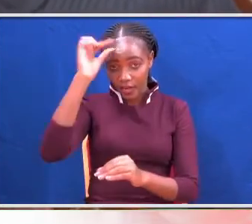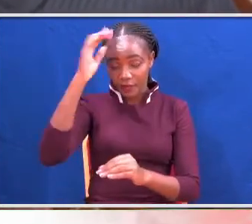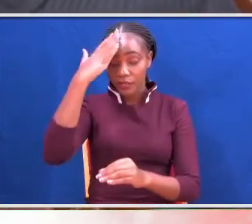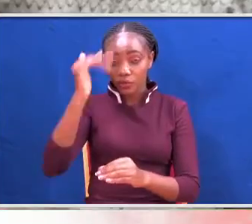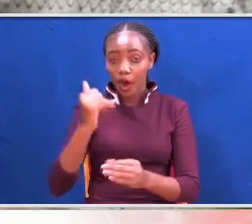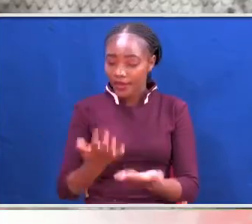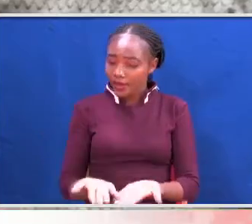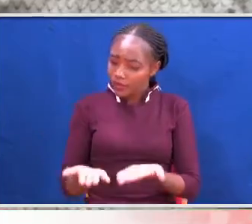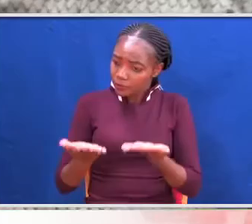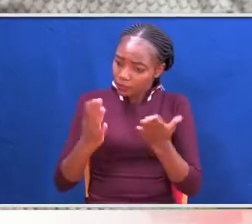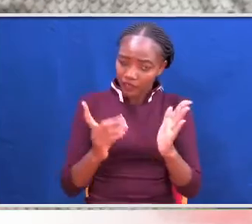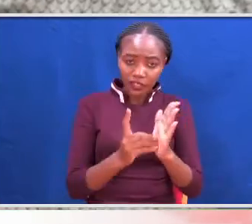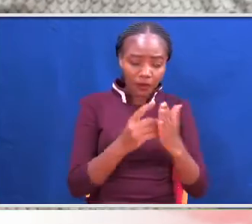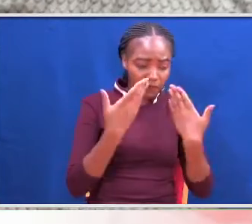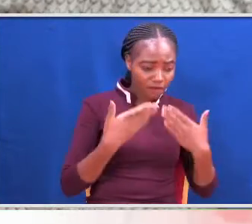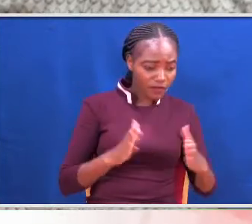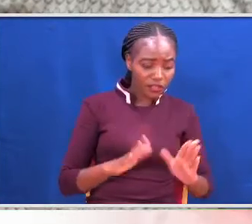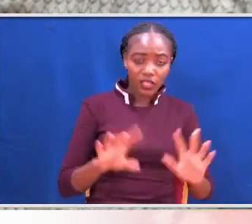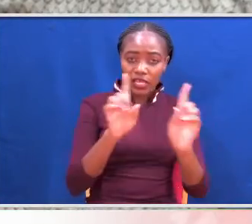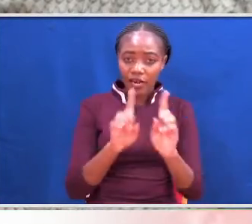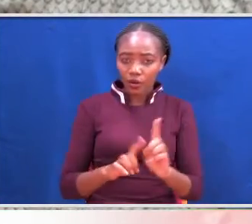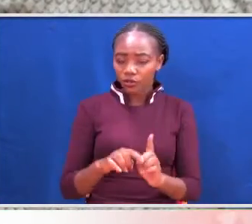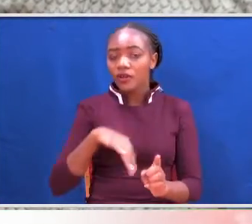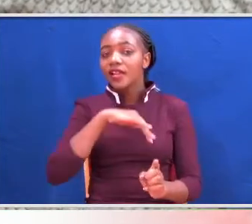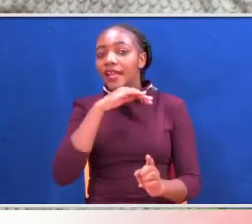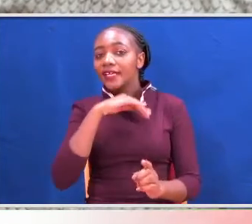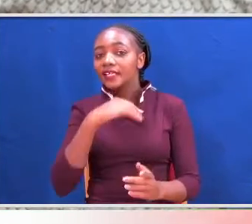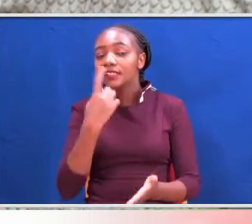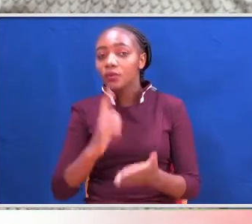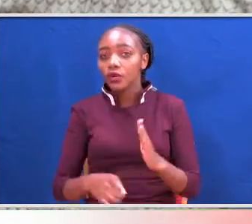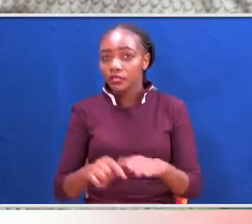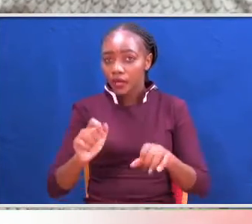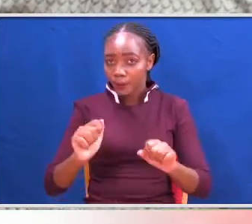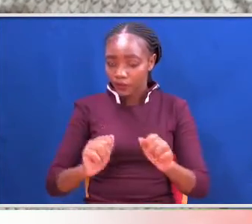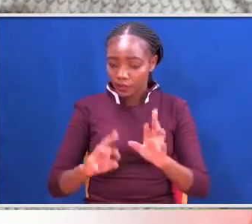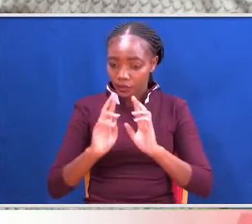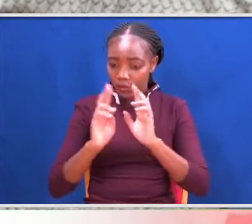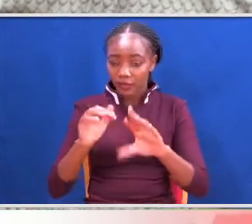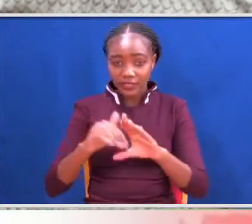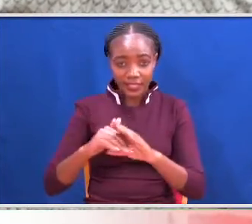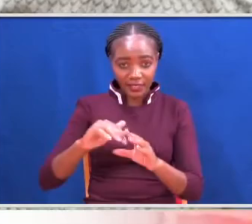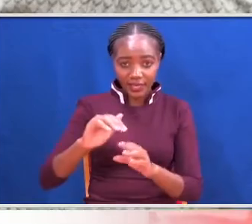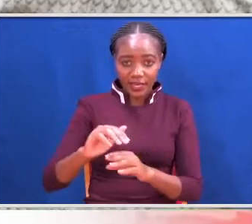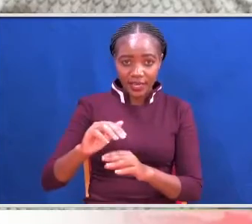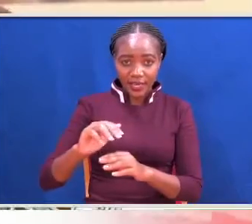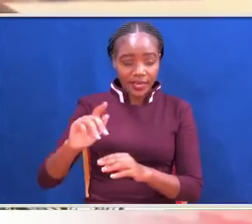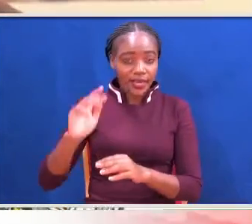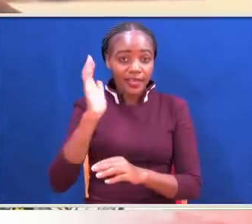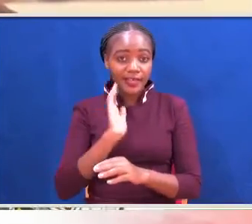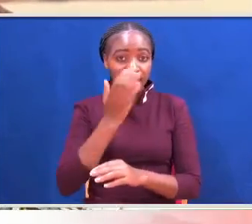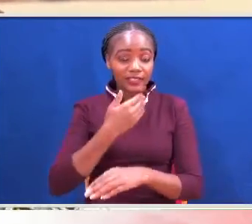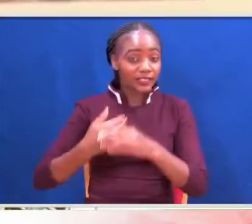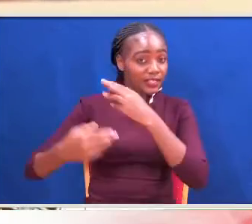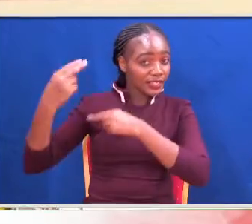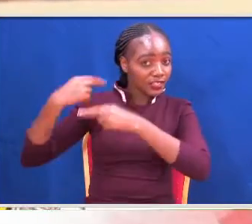in infrastructure, a record which Raila Odinga says will be recorded in Kenyatta's legacy. I say that the